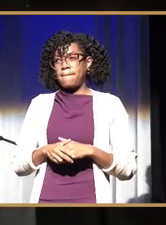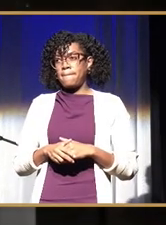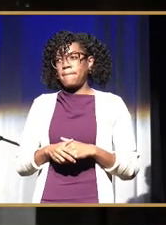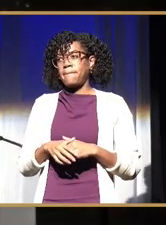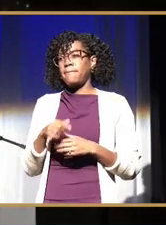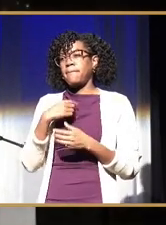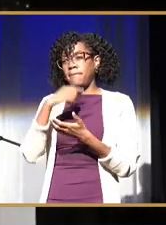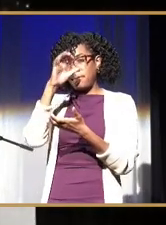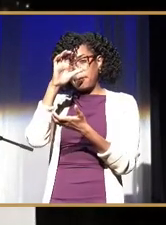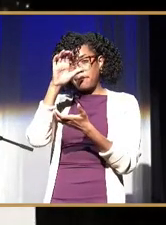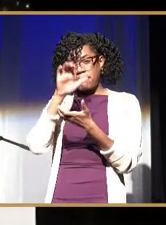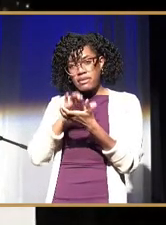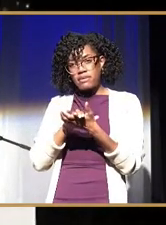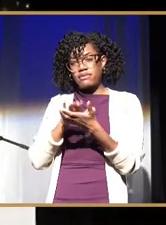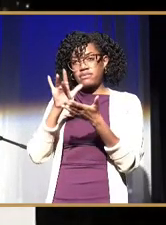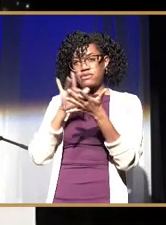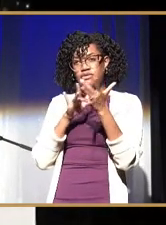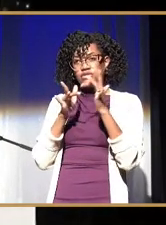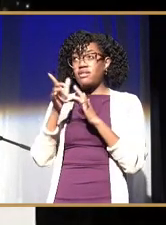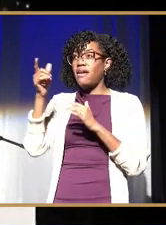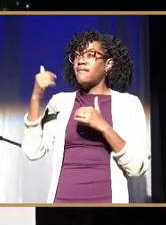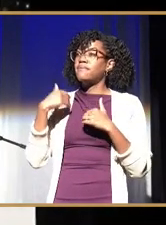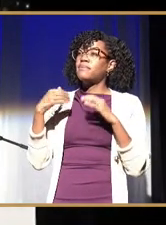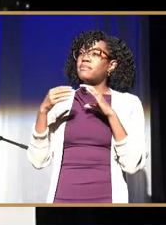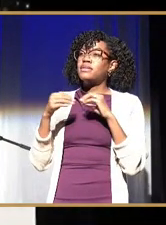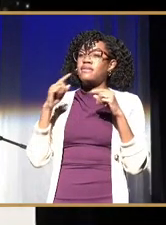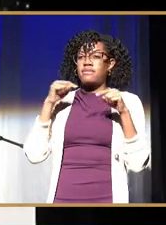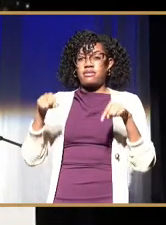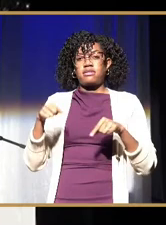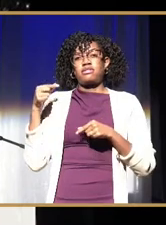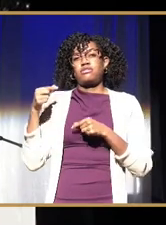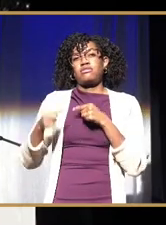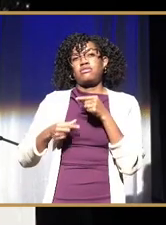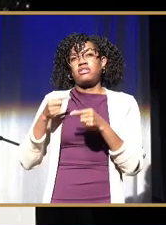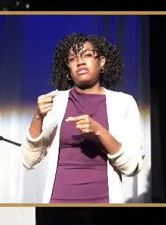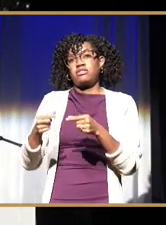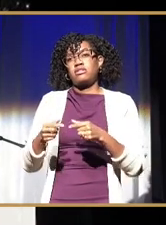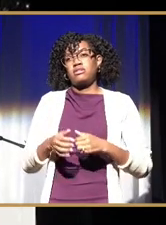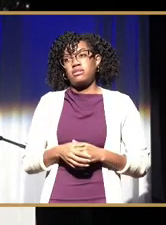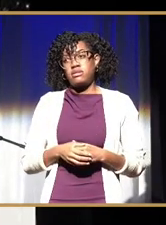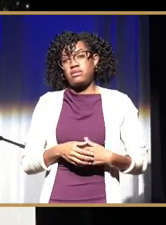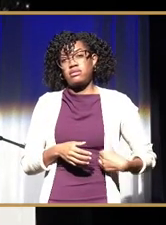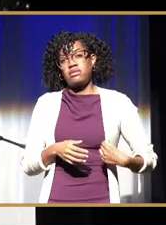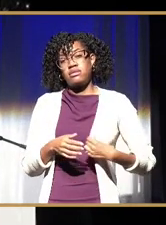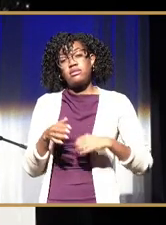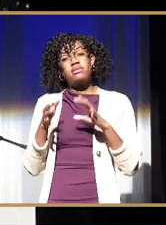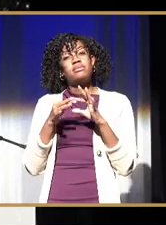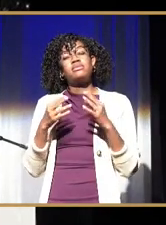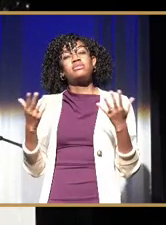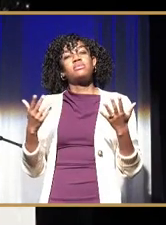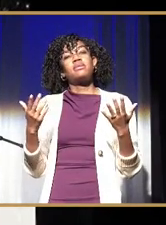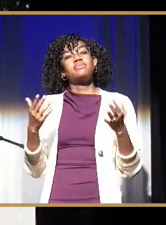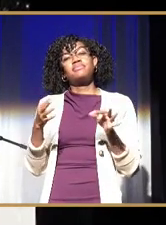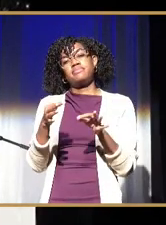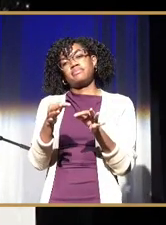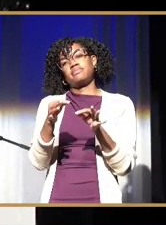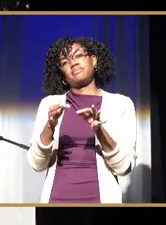I believe that Jesus has a message for this generation. That message is very